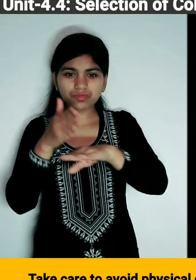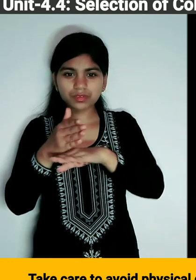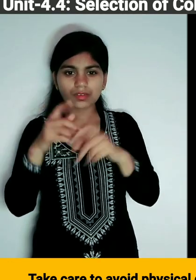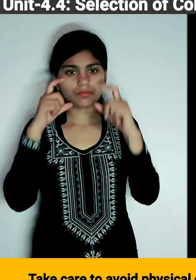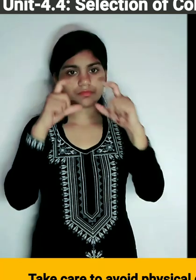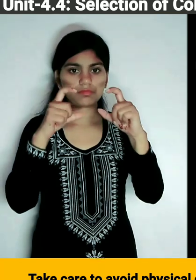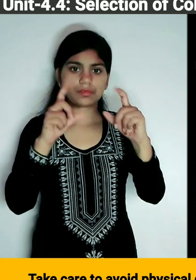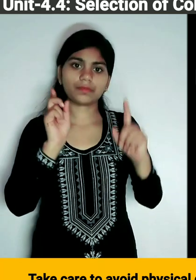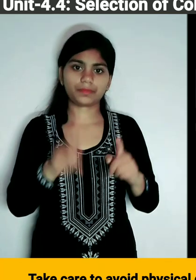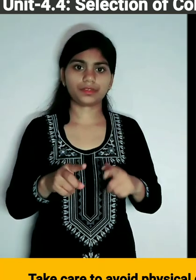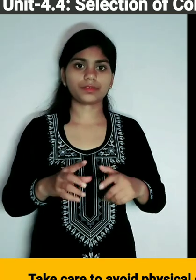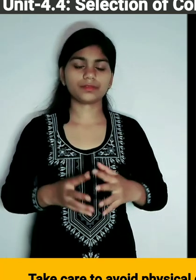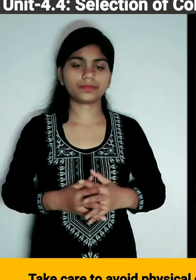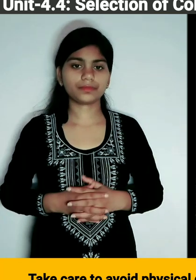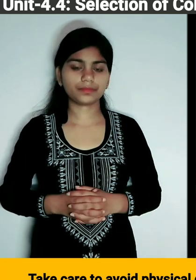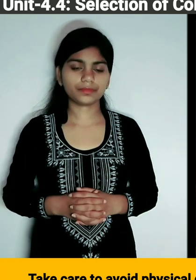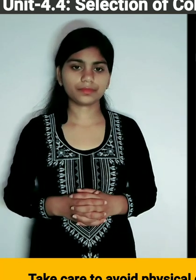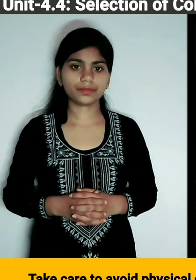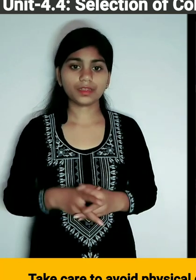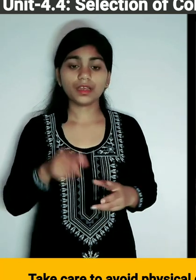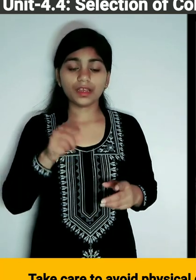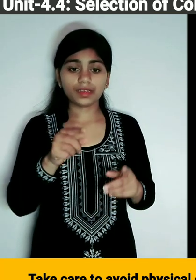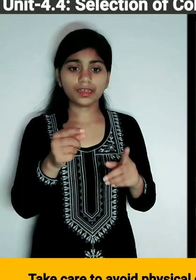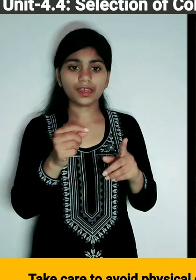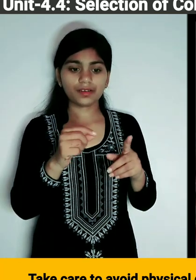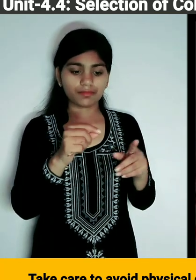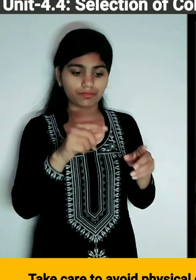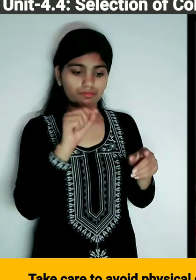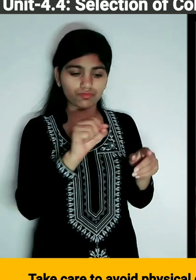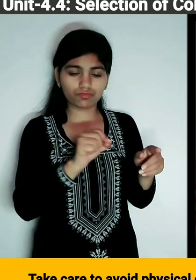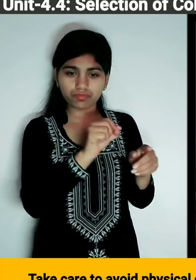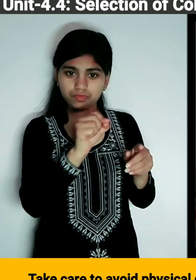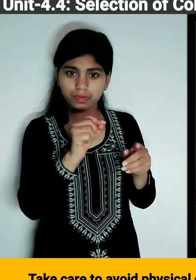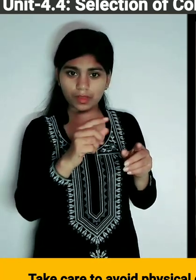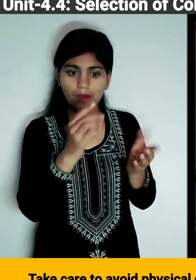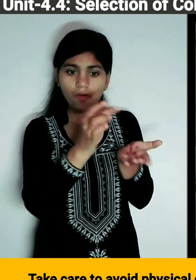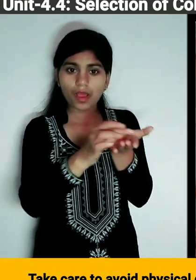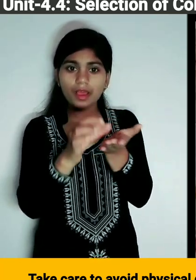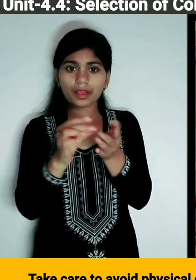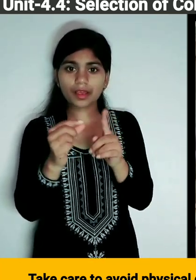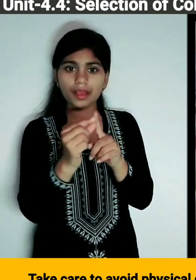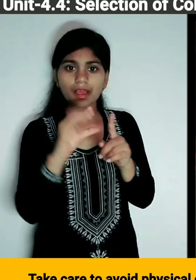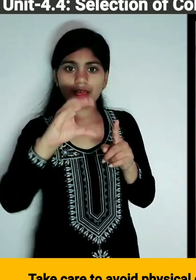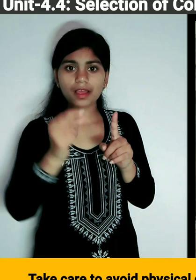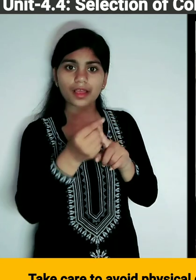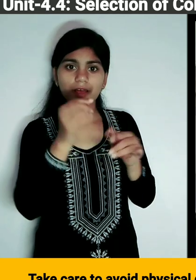the frame with grafted larvae into the cell builder colony.